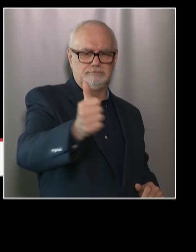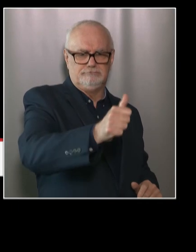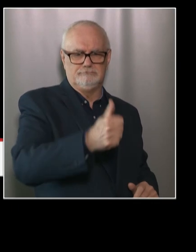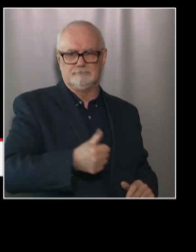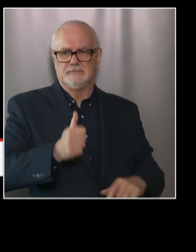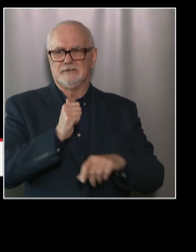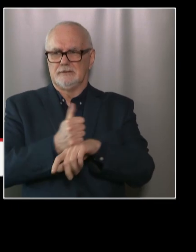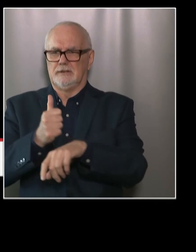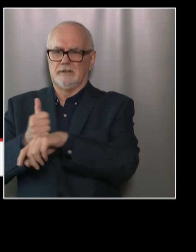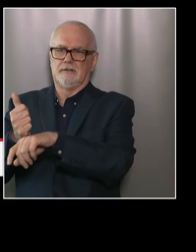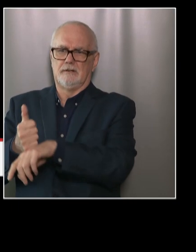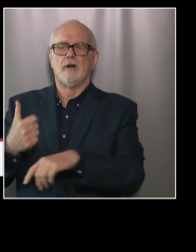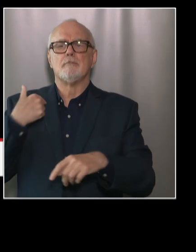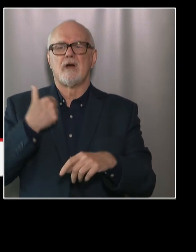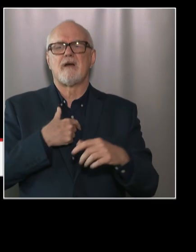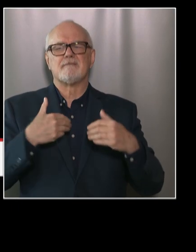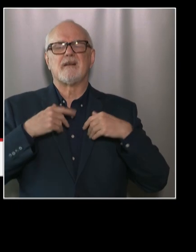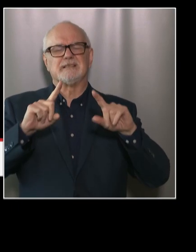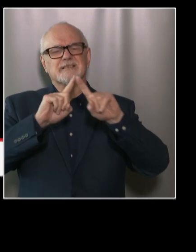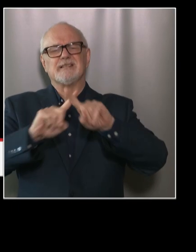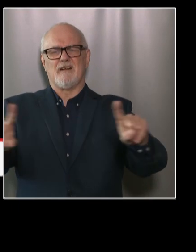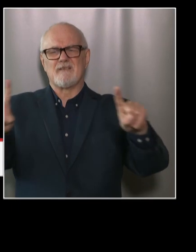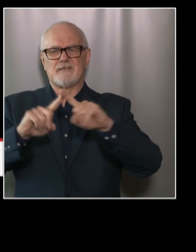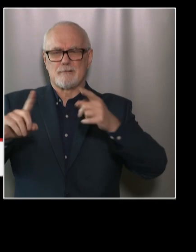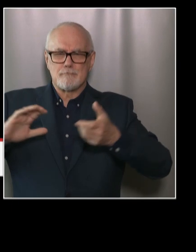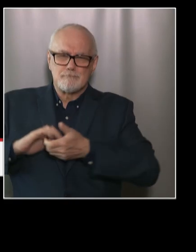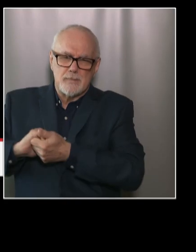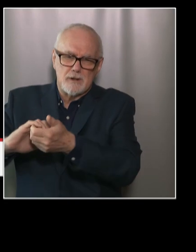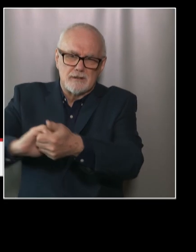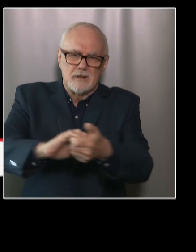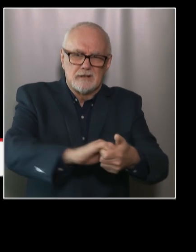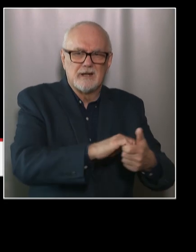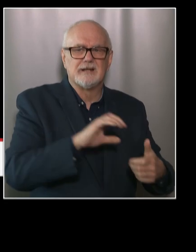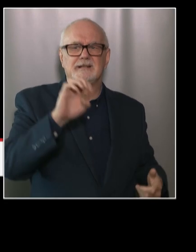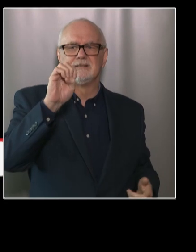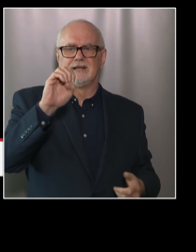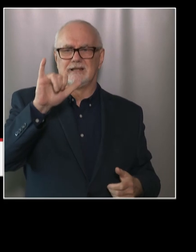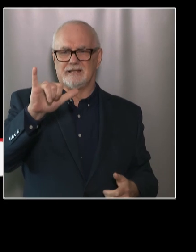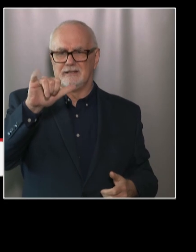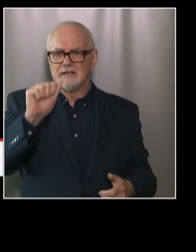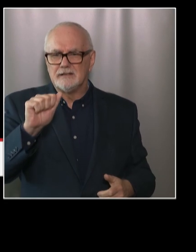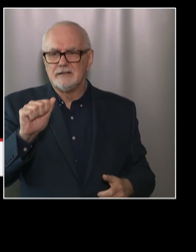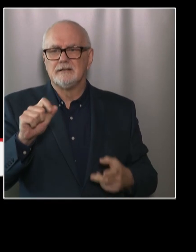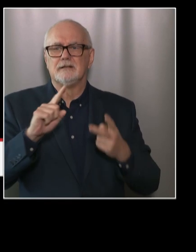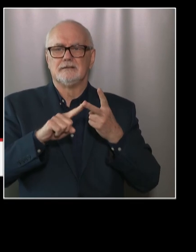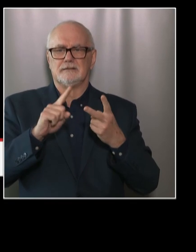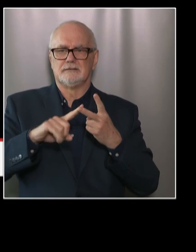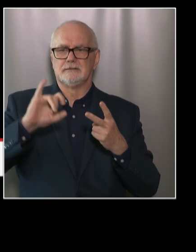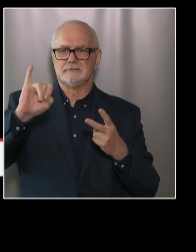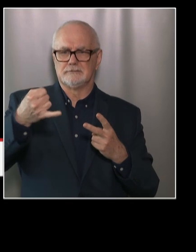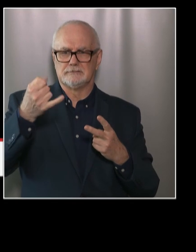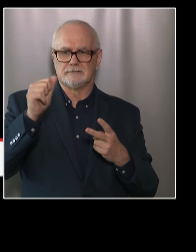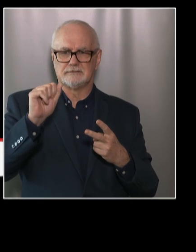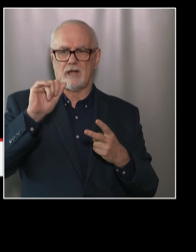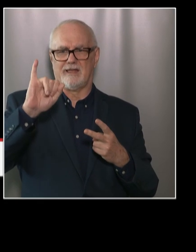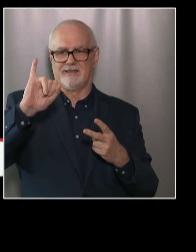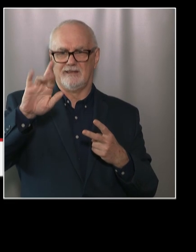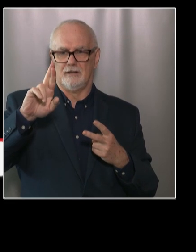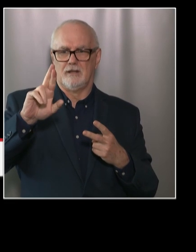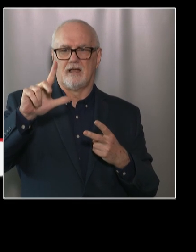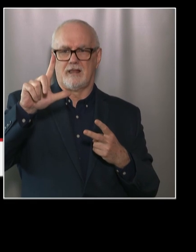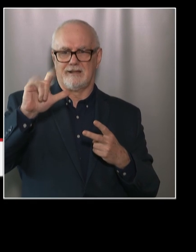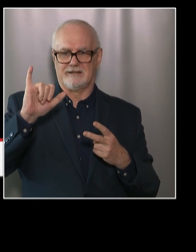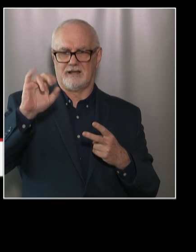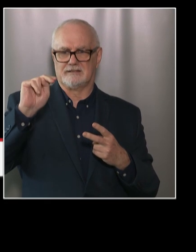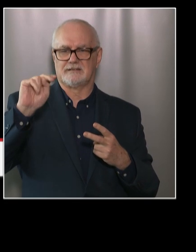Lynch stuck with us through all those times of uncertainty. EYA right now is in the middle of delivering its